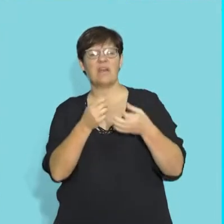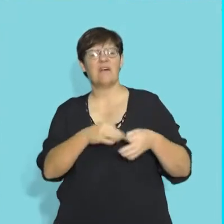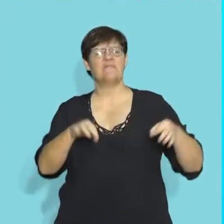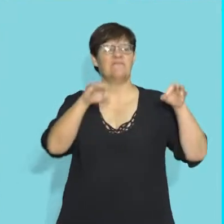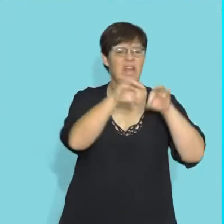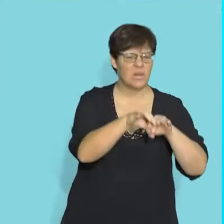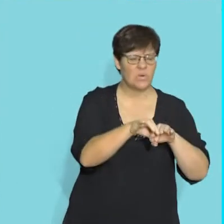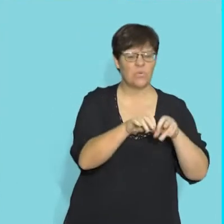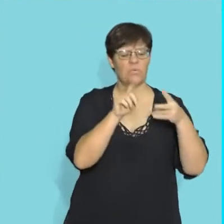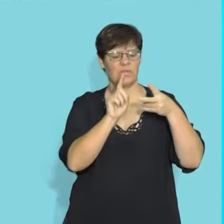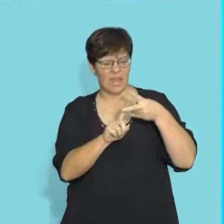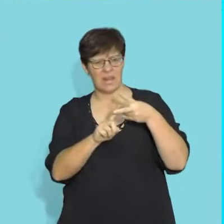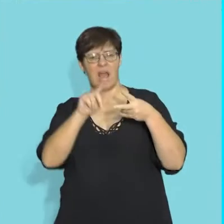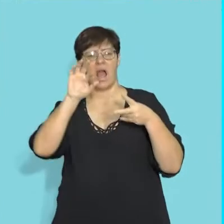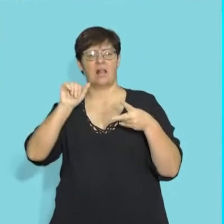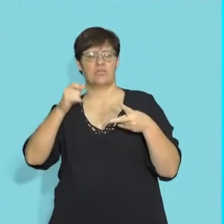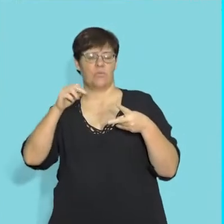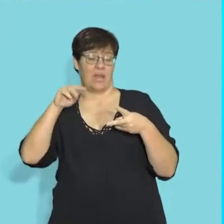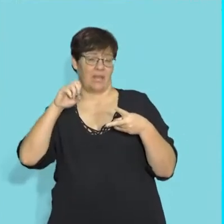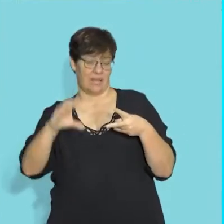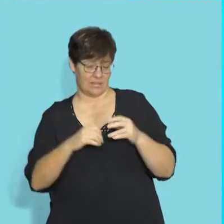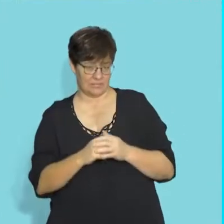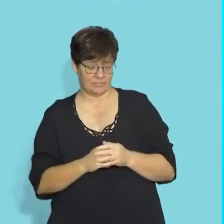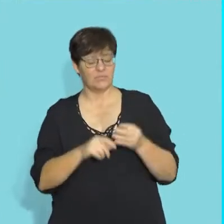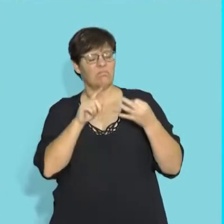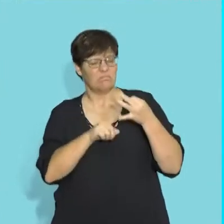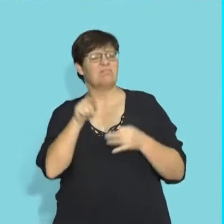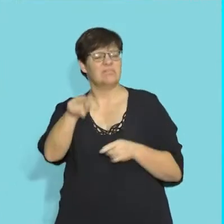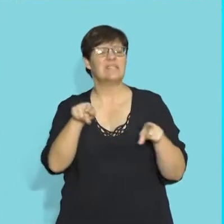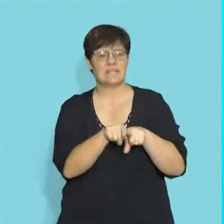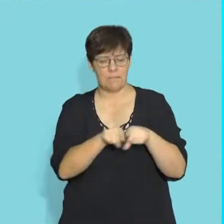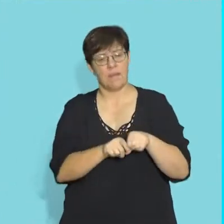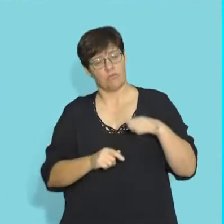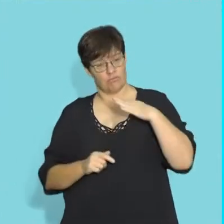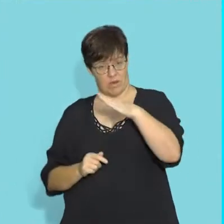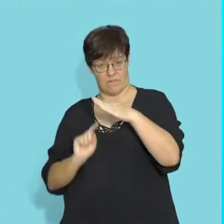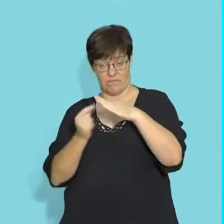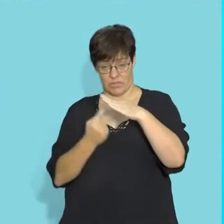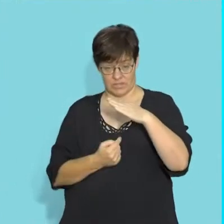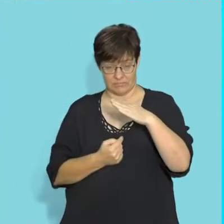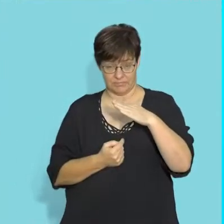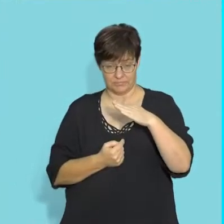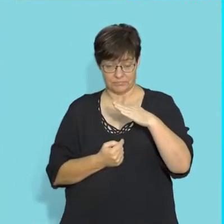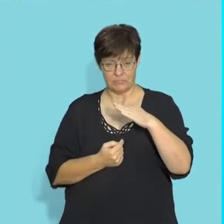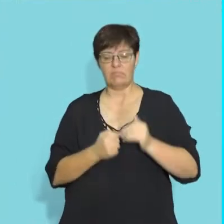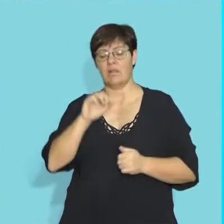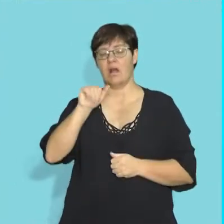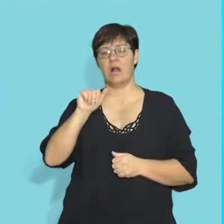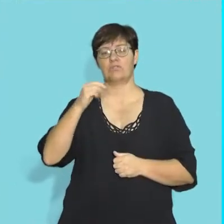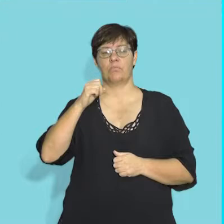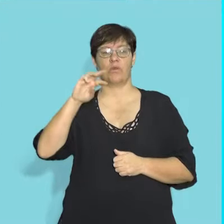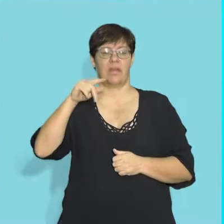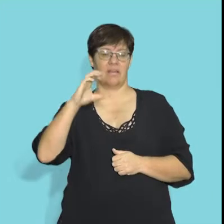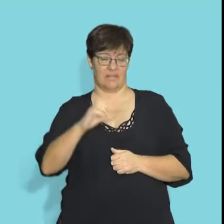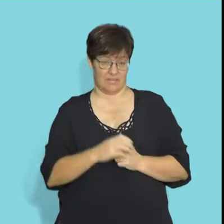into an algebraic space. And that's what we're doing here, is we're going to be working out the gradient of algebraic points.